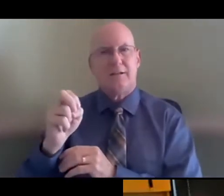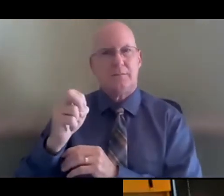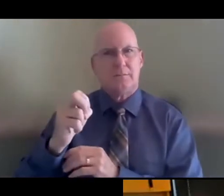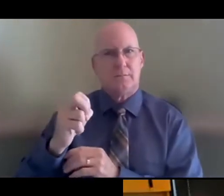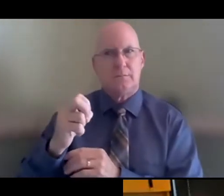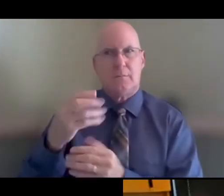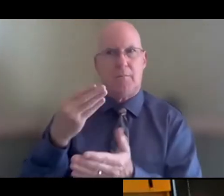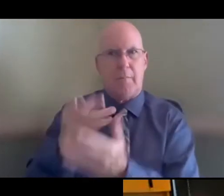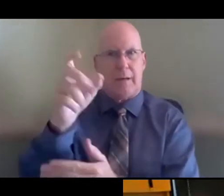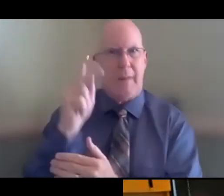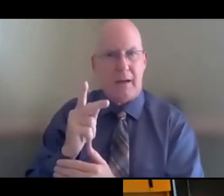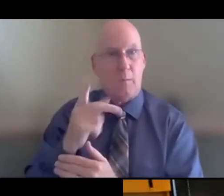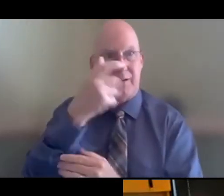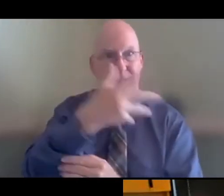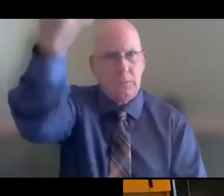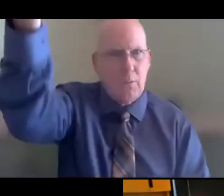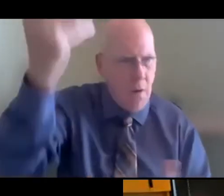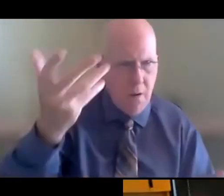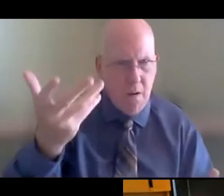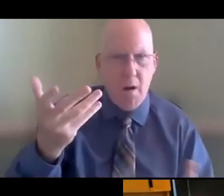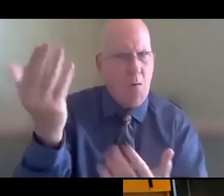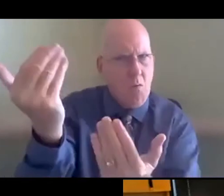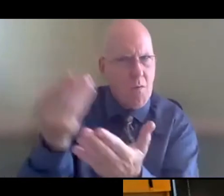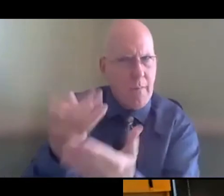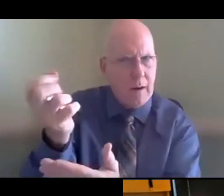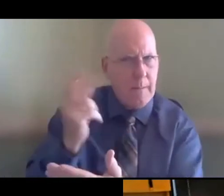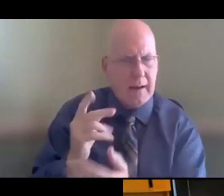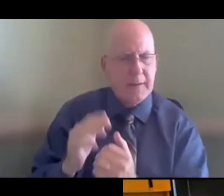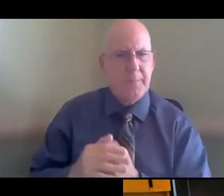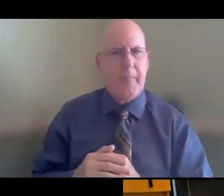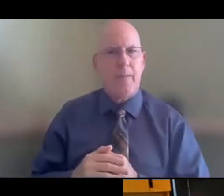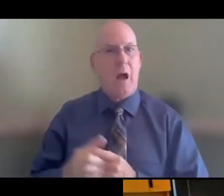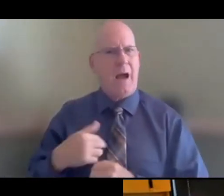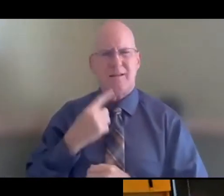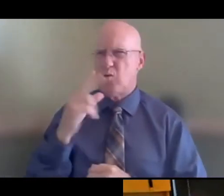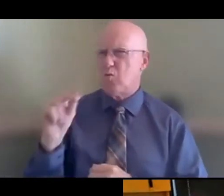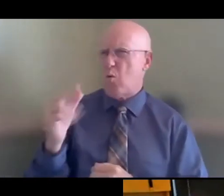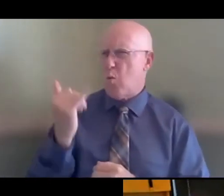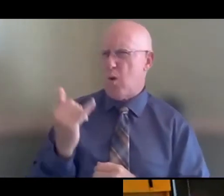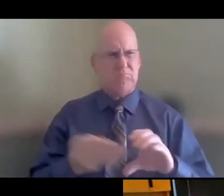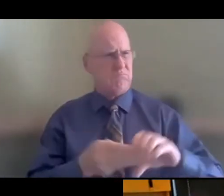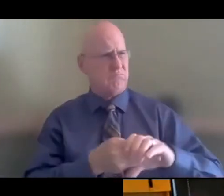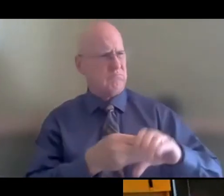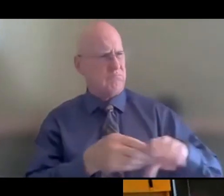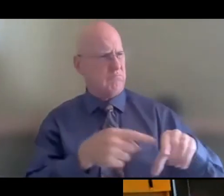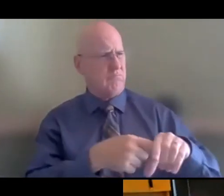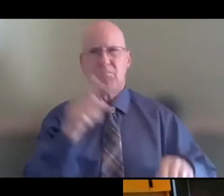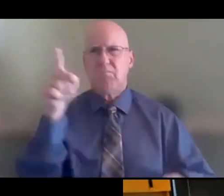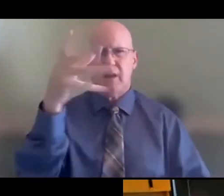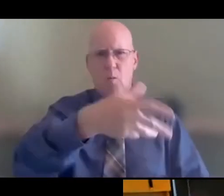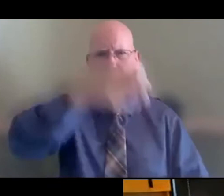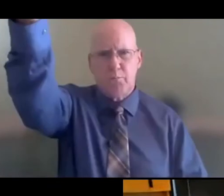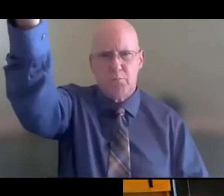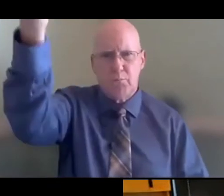me. It's sort of a weird little niche problem, but I'm like, no, why would I put money into something that Medicaid can get paid out